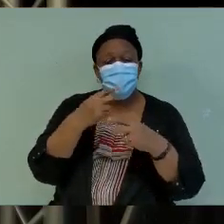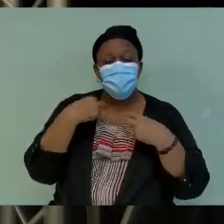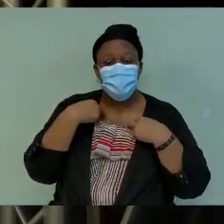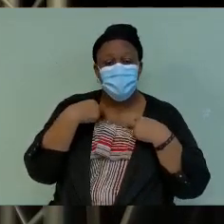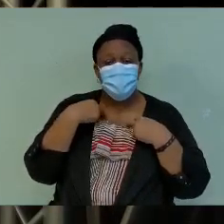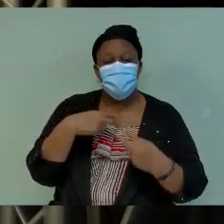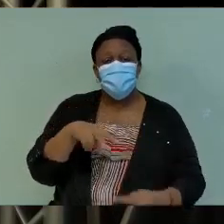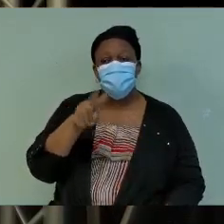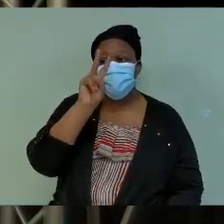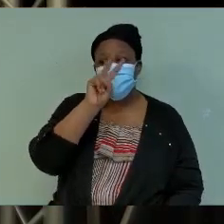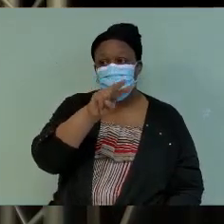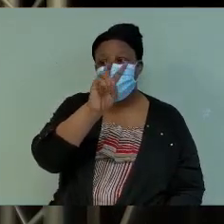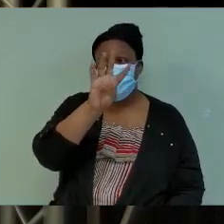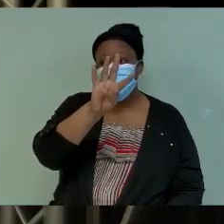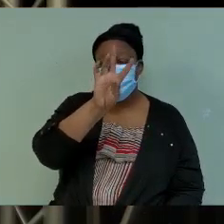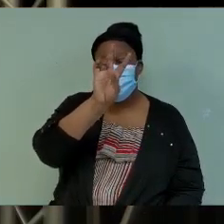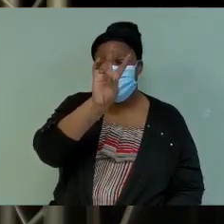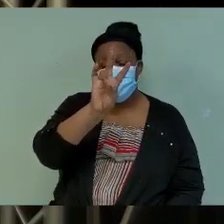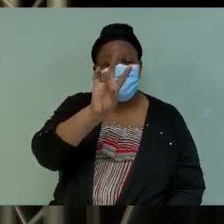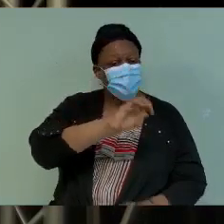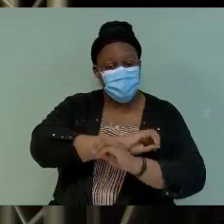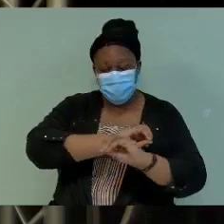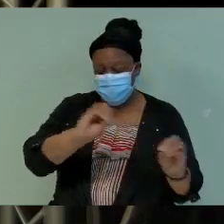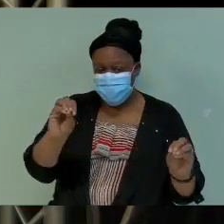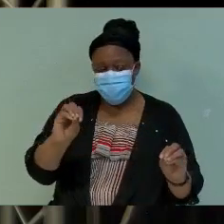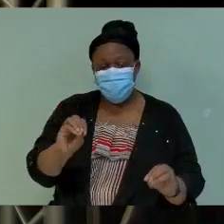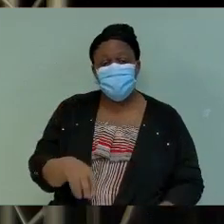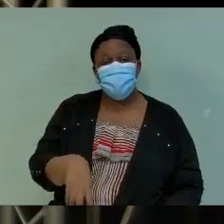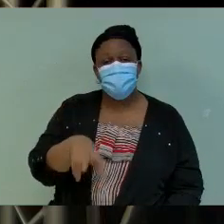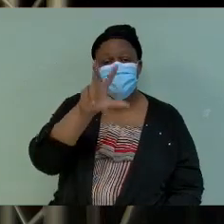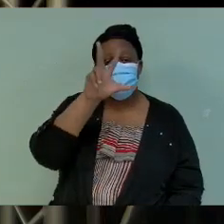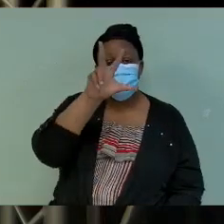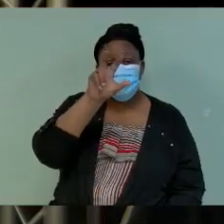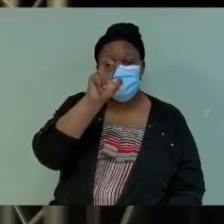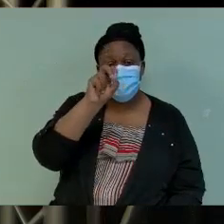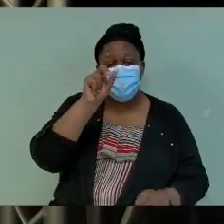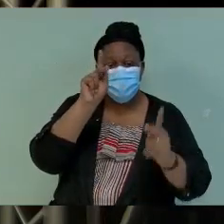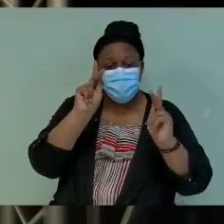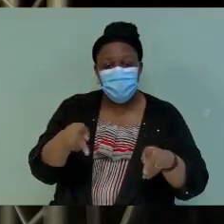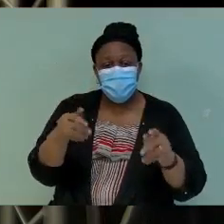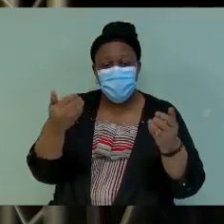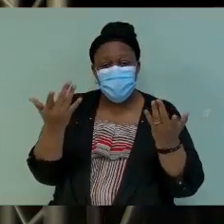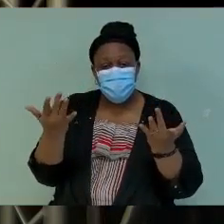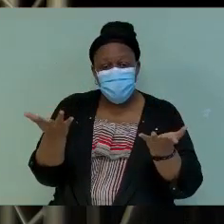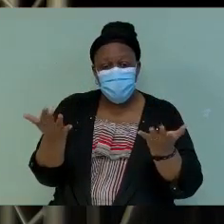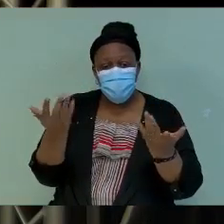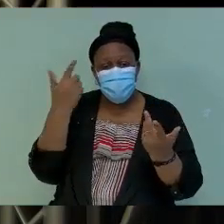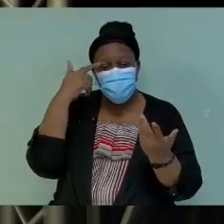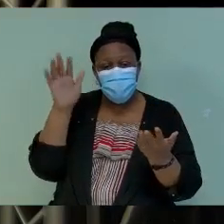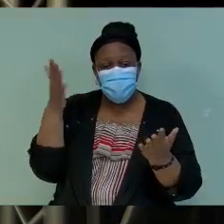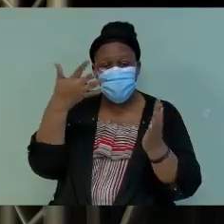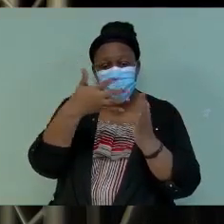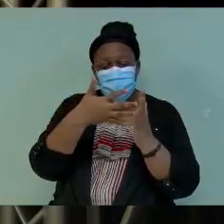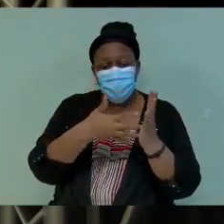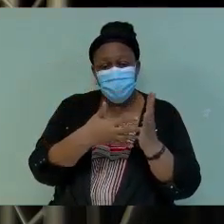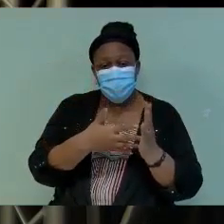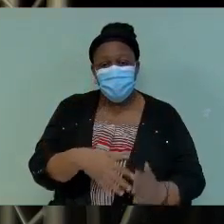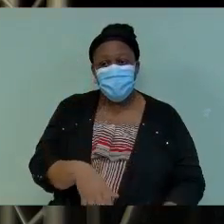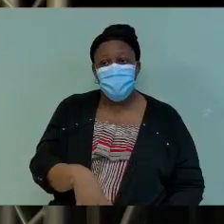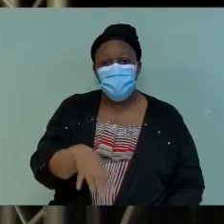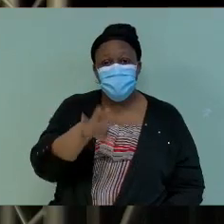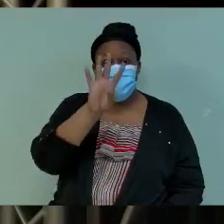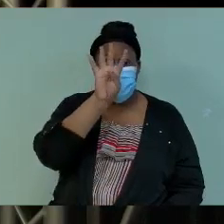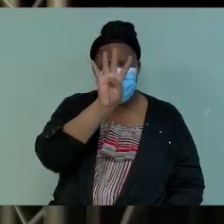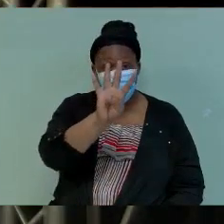247 confirmed negative, with 30 results pending. There are now 4 confirmed cases who